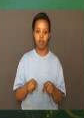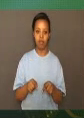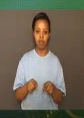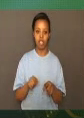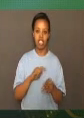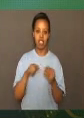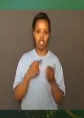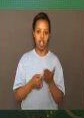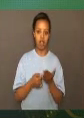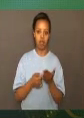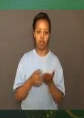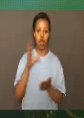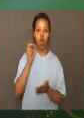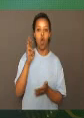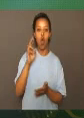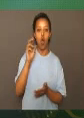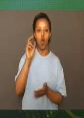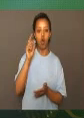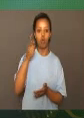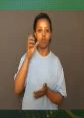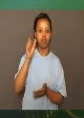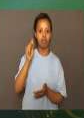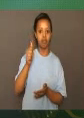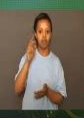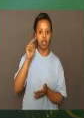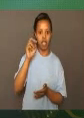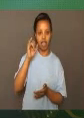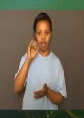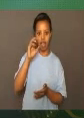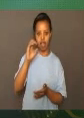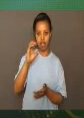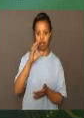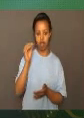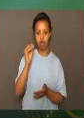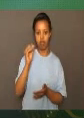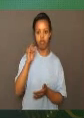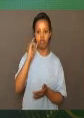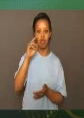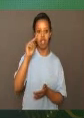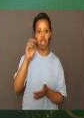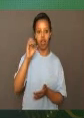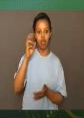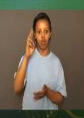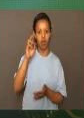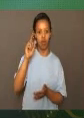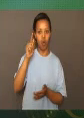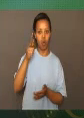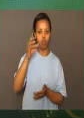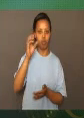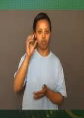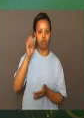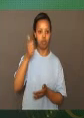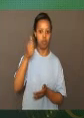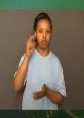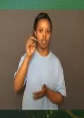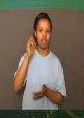about organic and inorganic molecules. We will learn how to classify